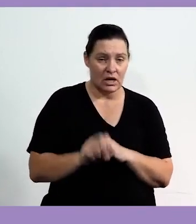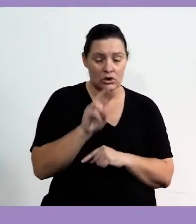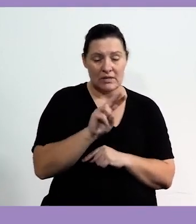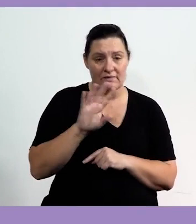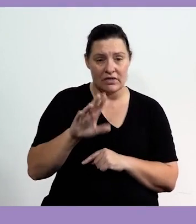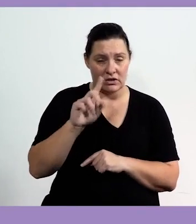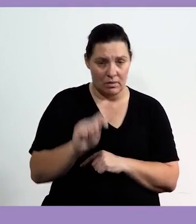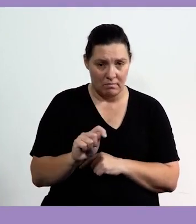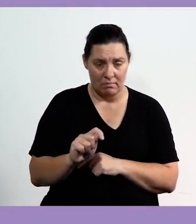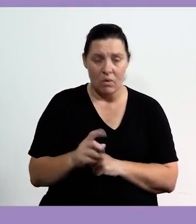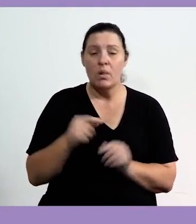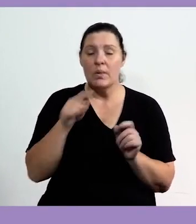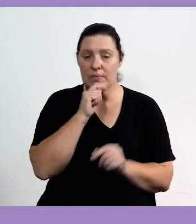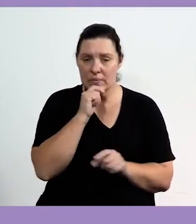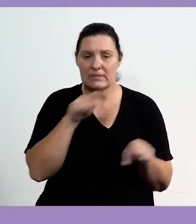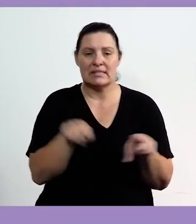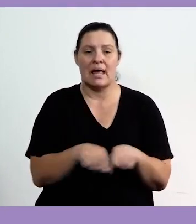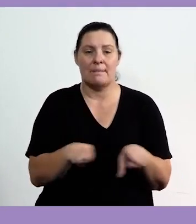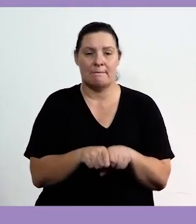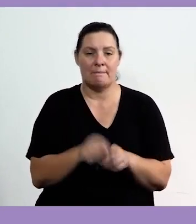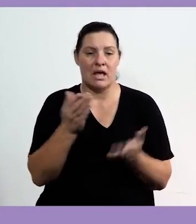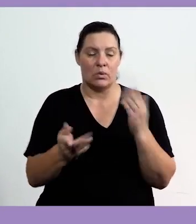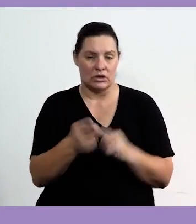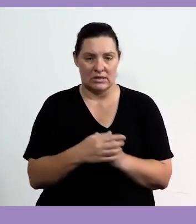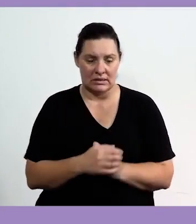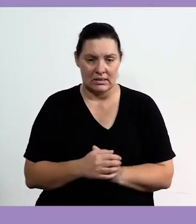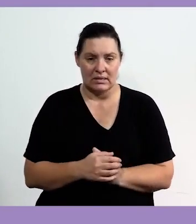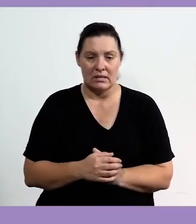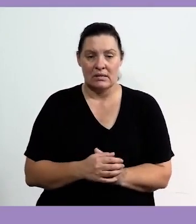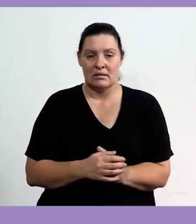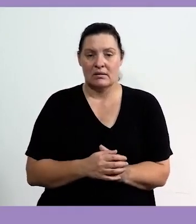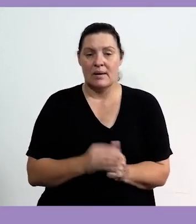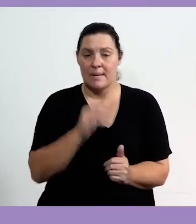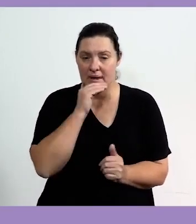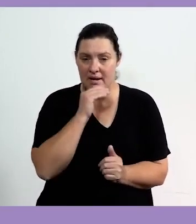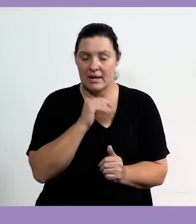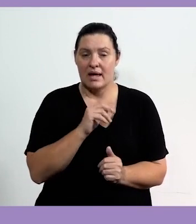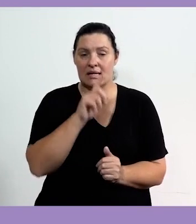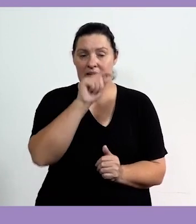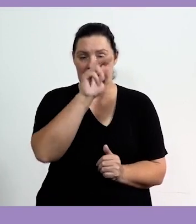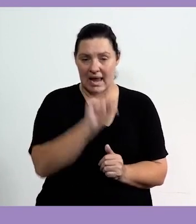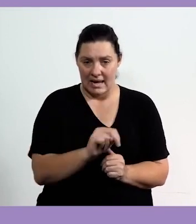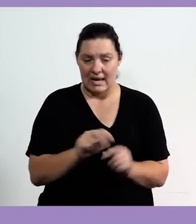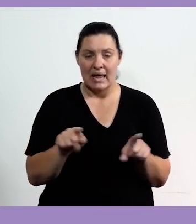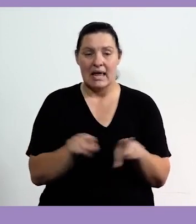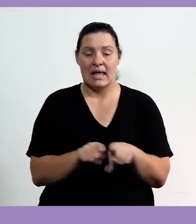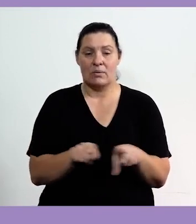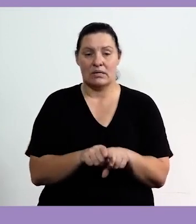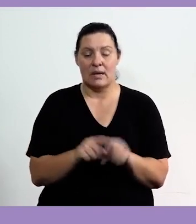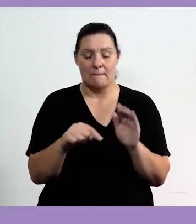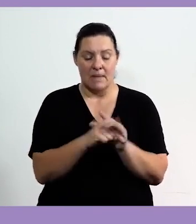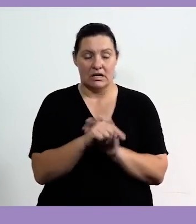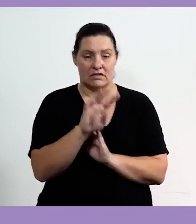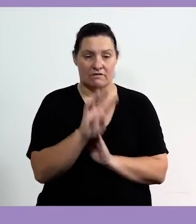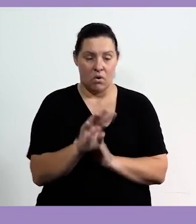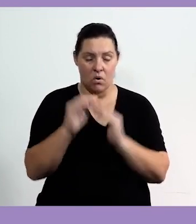find the 25th term, we are going to use the same equation. And that is going to be now our